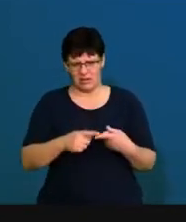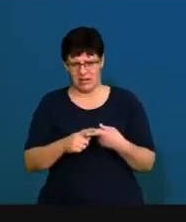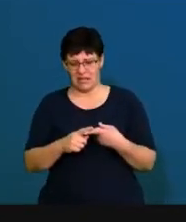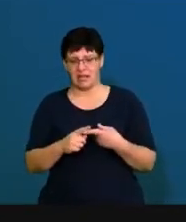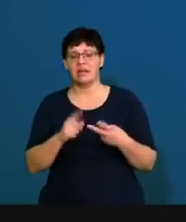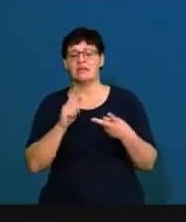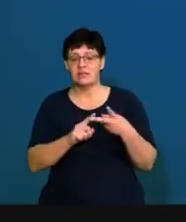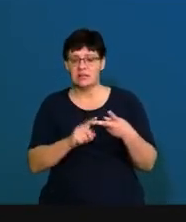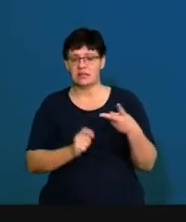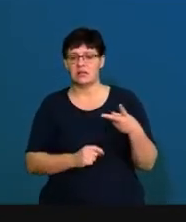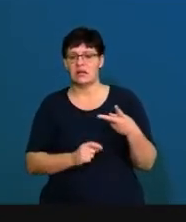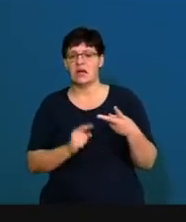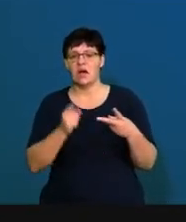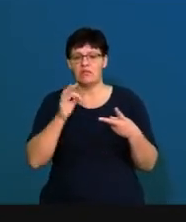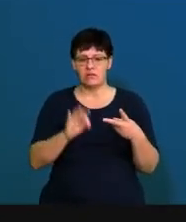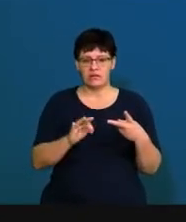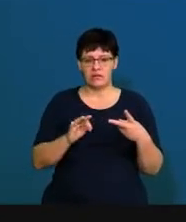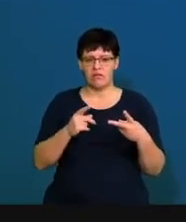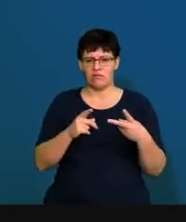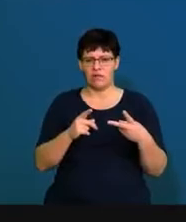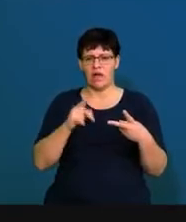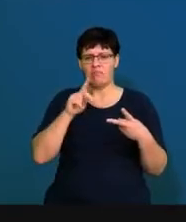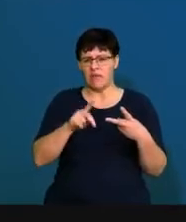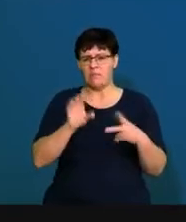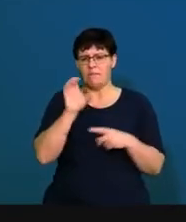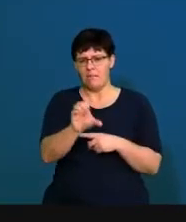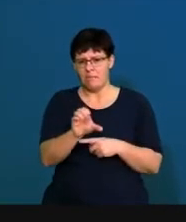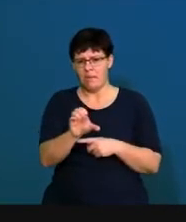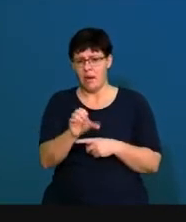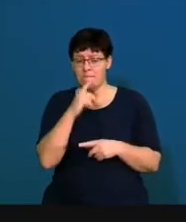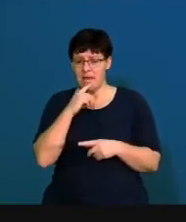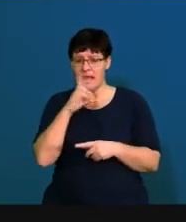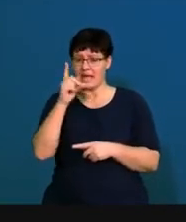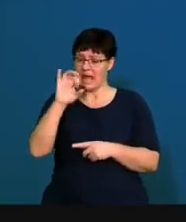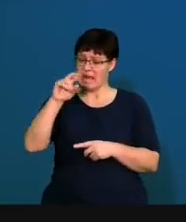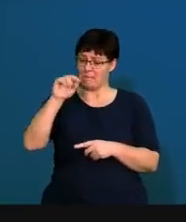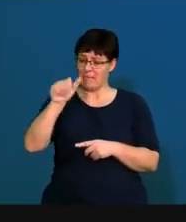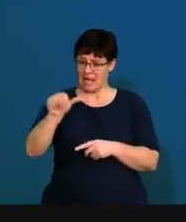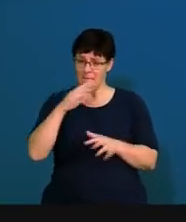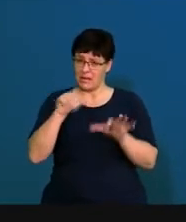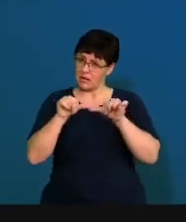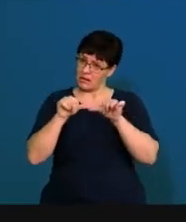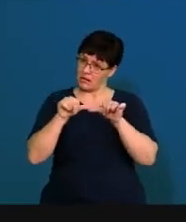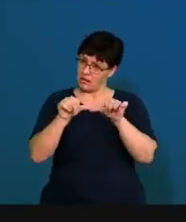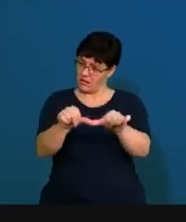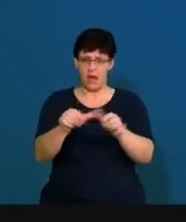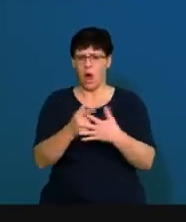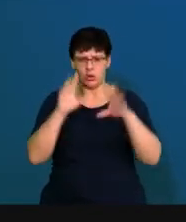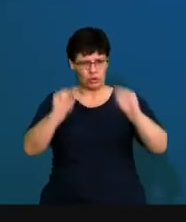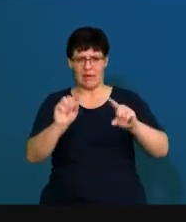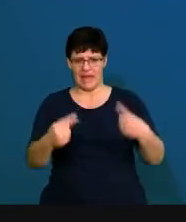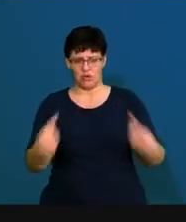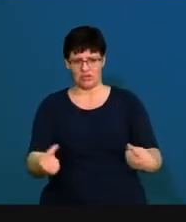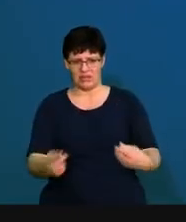and reverse reaction have stopped. When we say something is dynamic, it cannot stop. We eliminate that. So now we are left with 2 of the